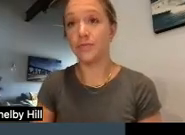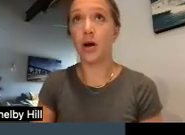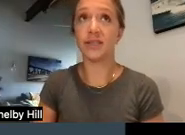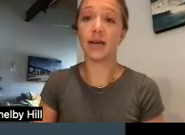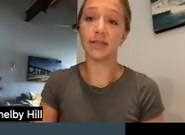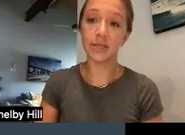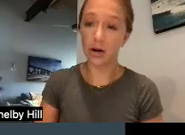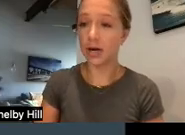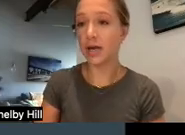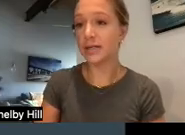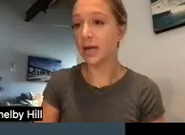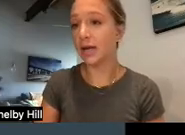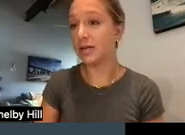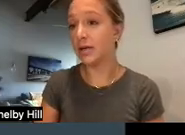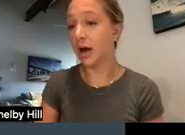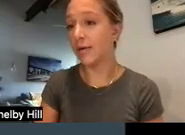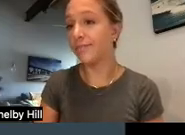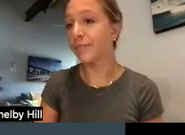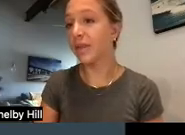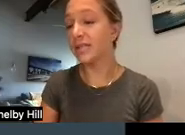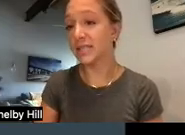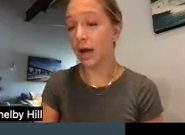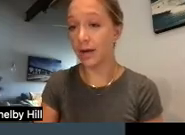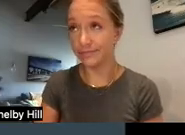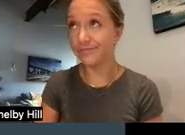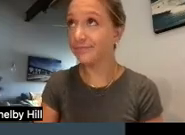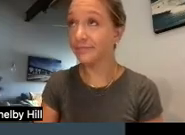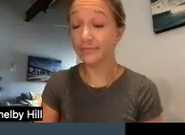will touch upon sign stuttering and sign